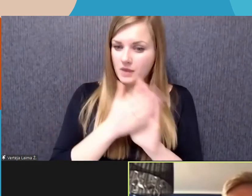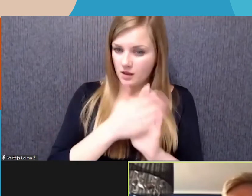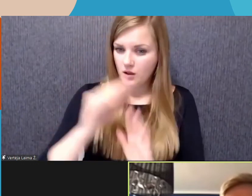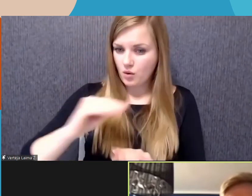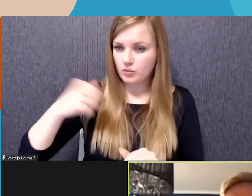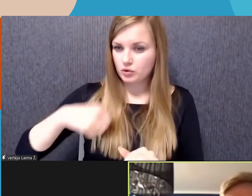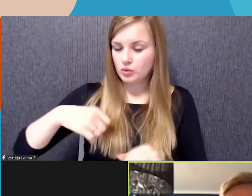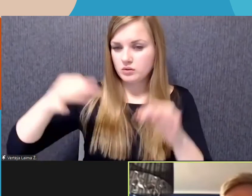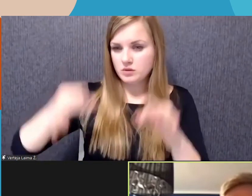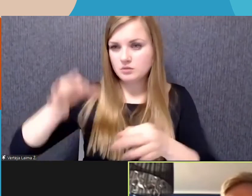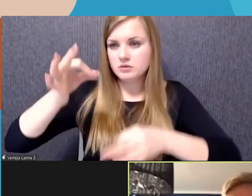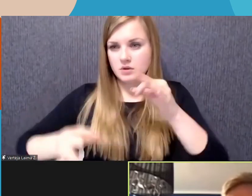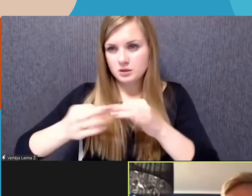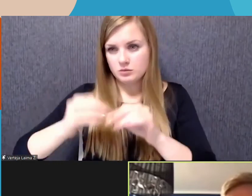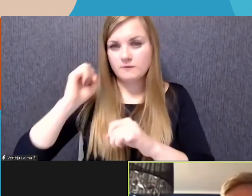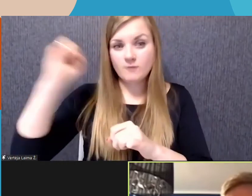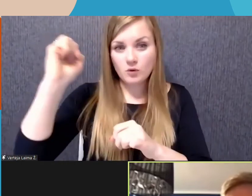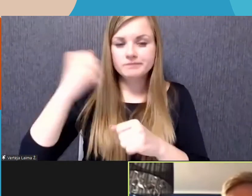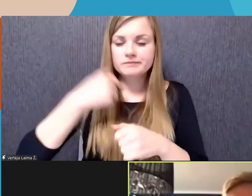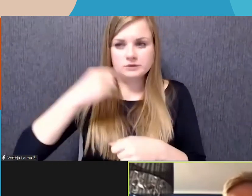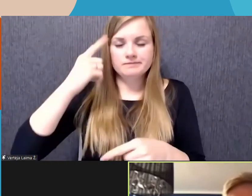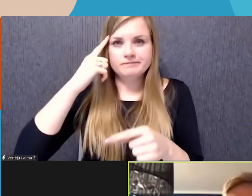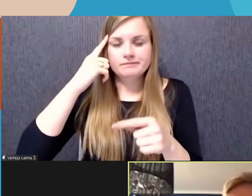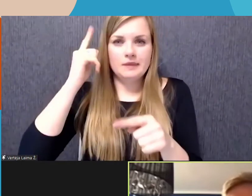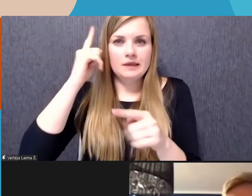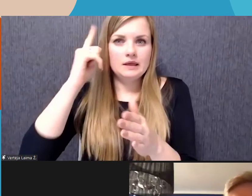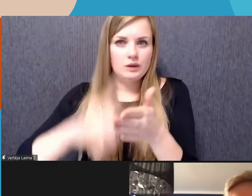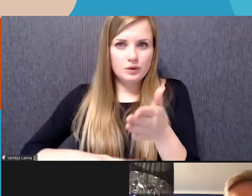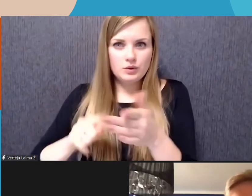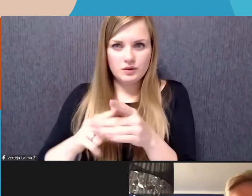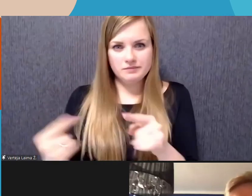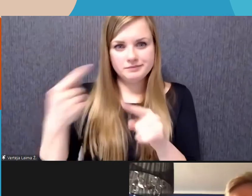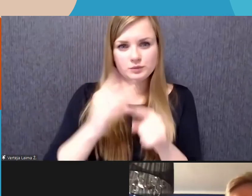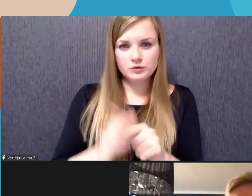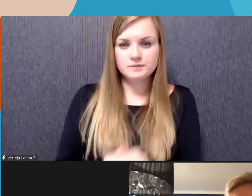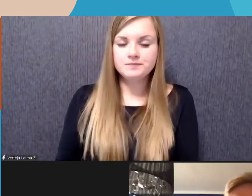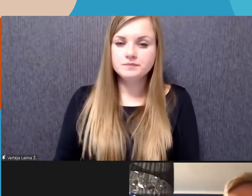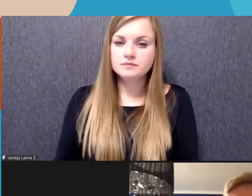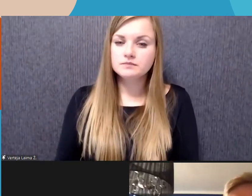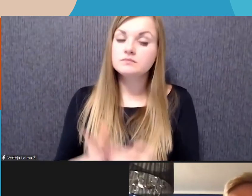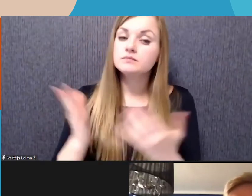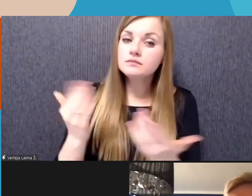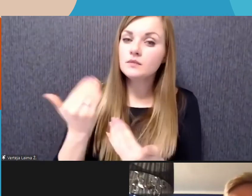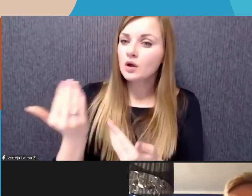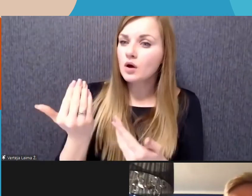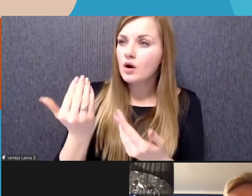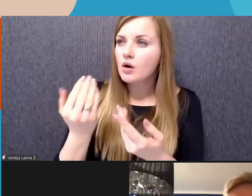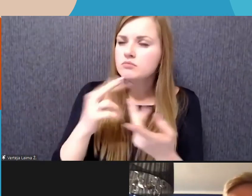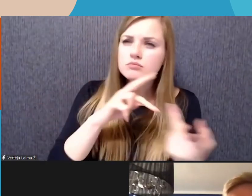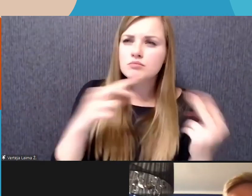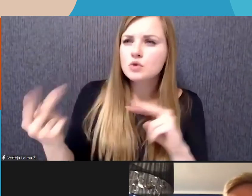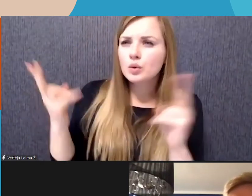But our victory with the Court of the Human Rights should have a significant contribution.